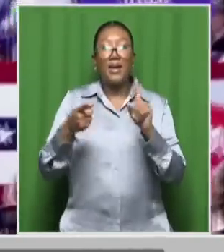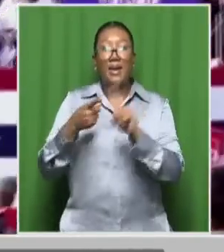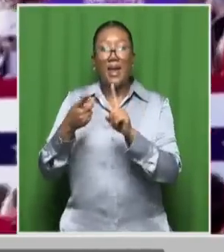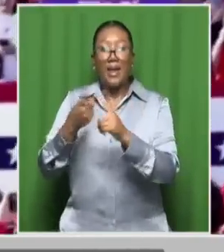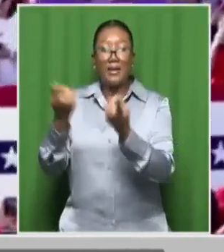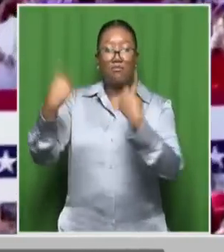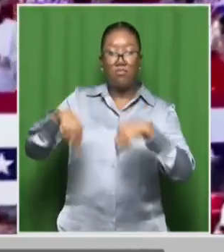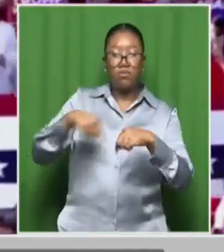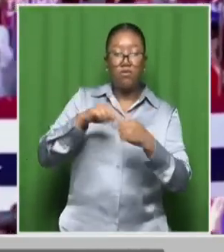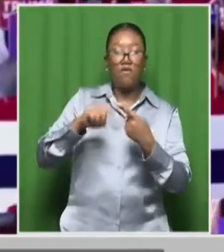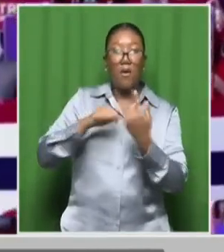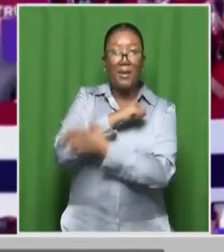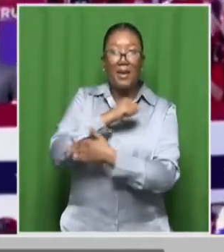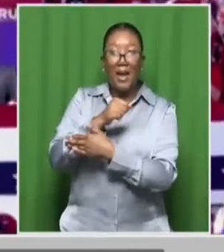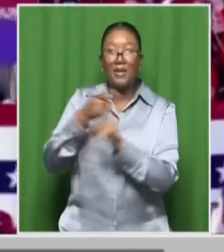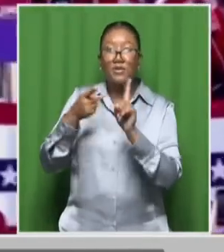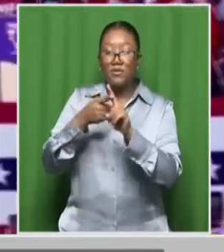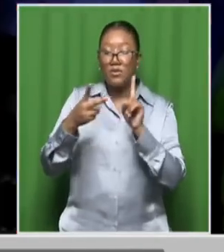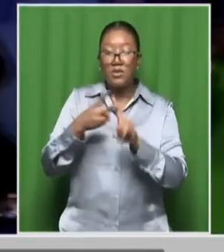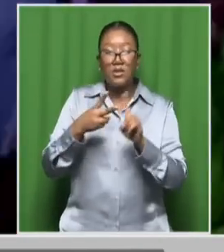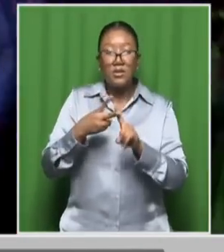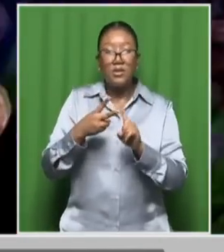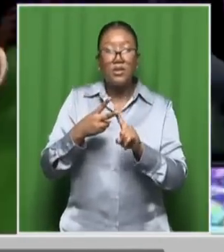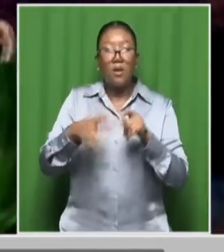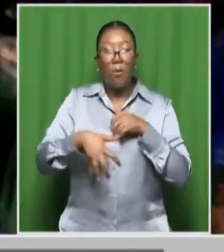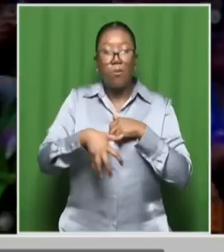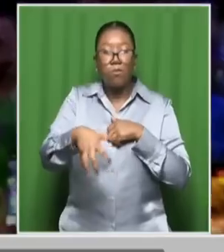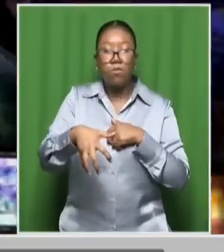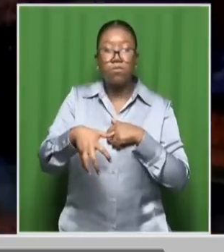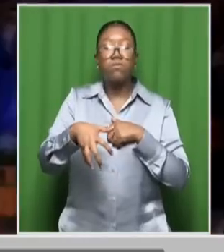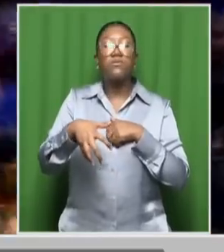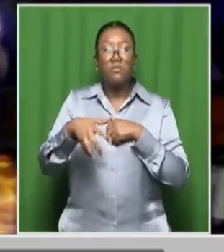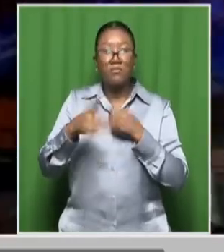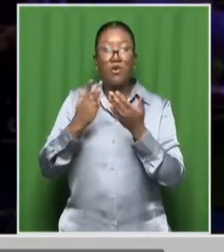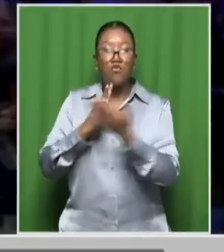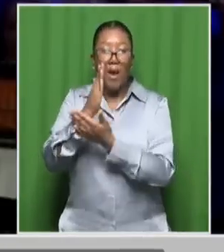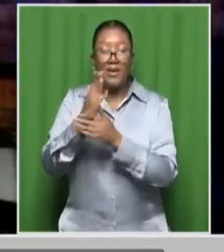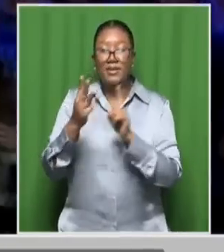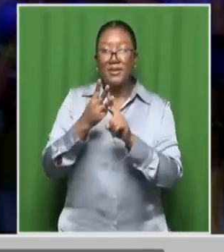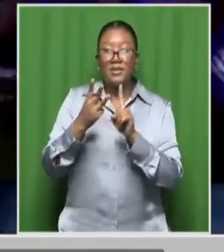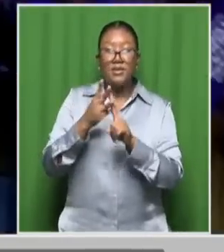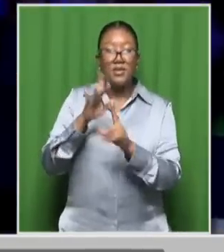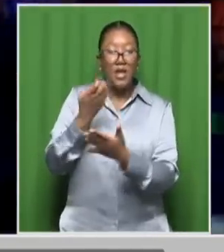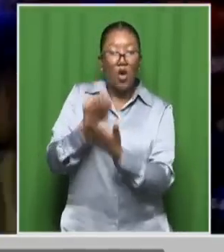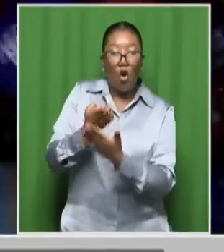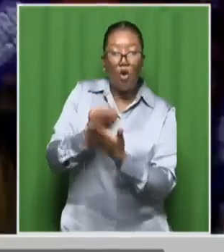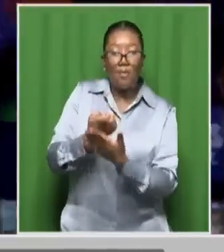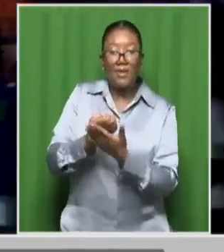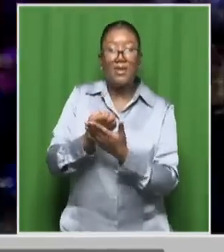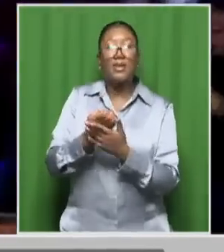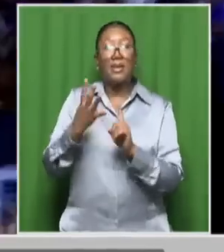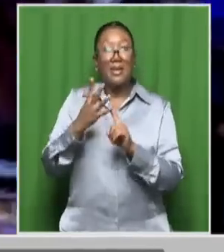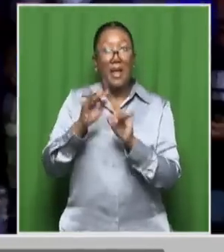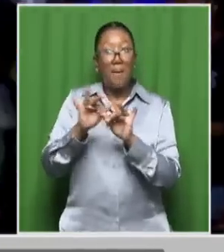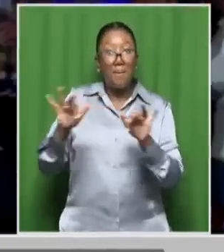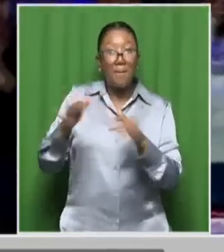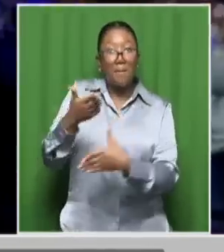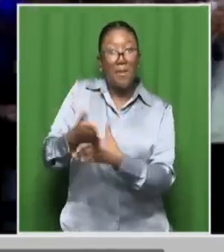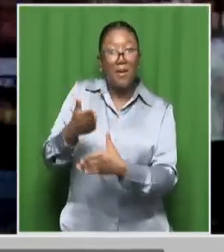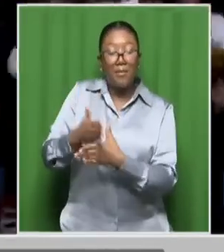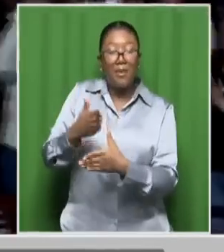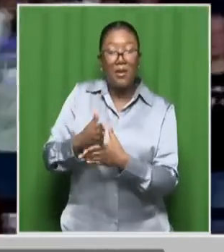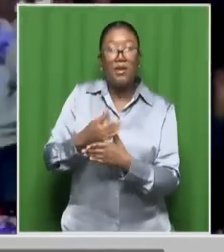reproductive rights, the economy, and the middle class, including those people who are aggrieved in terms of